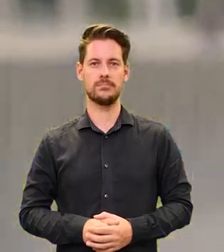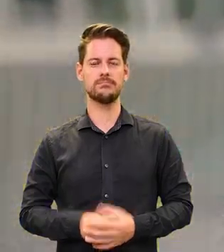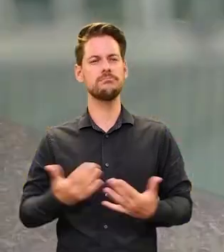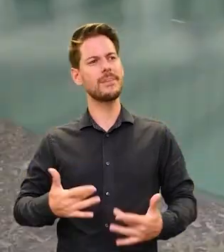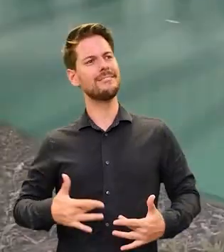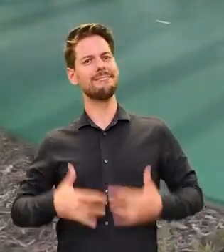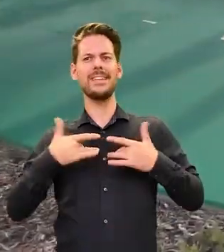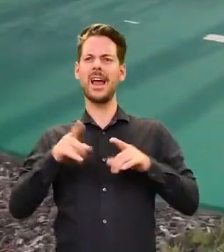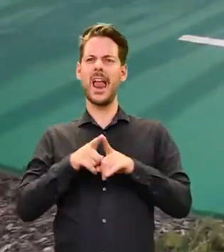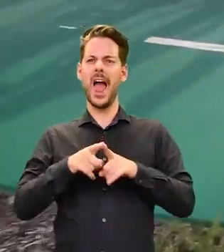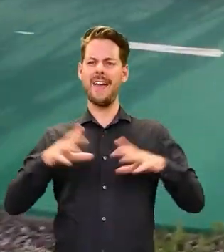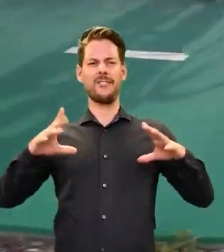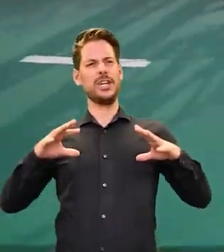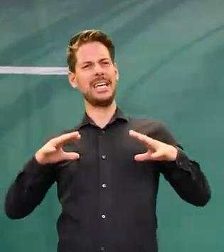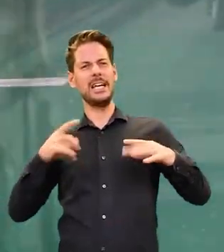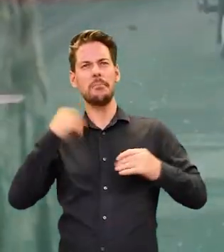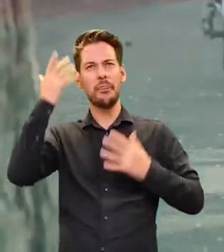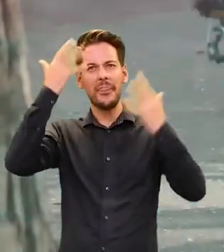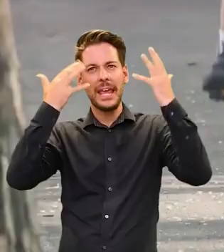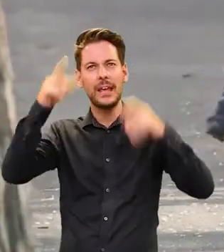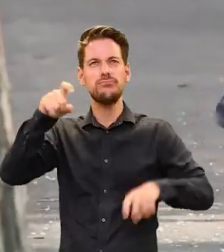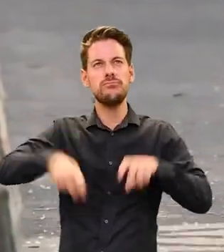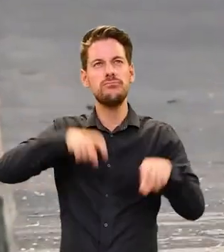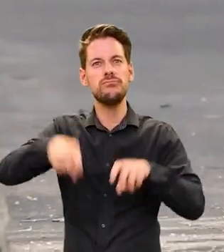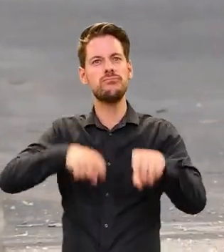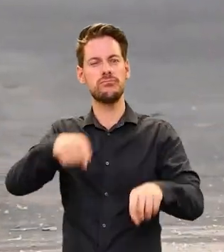It feels free. You have time to think.